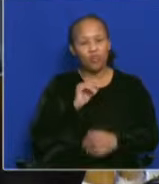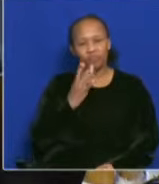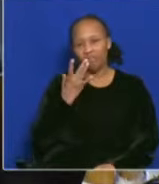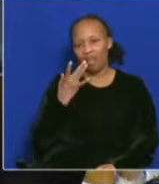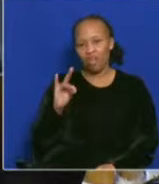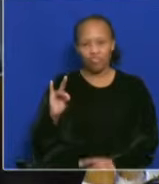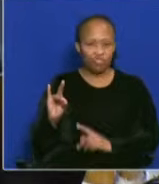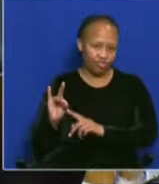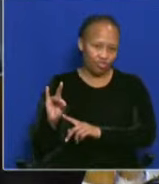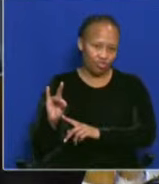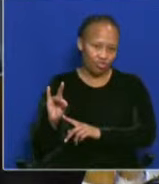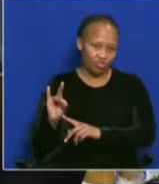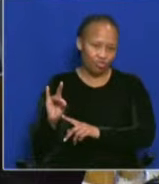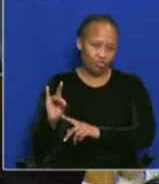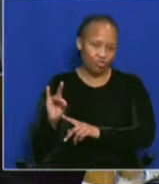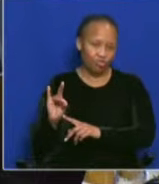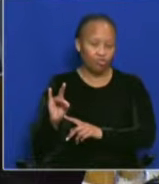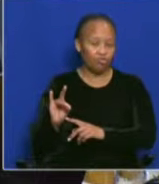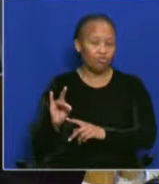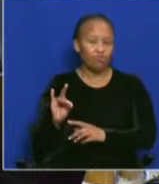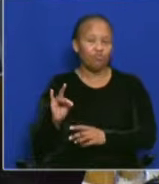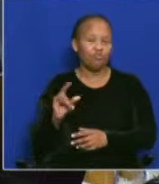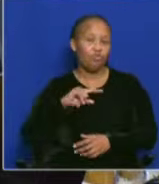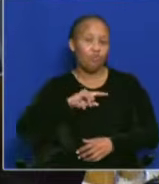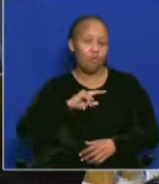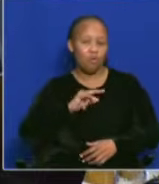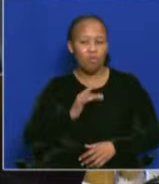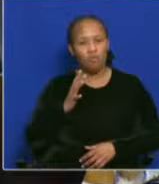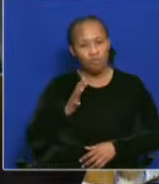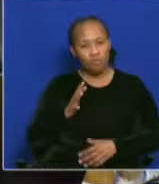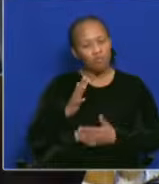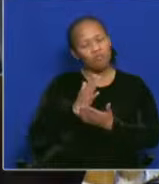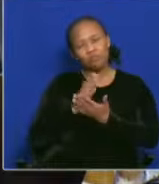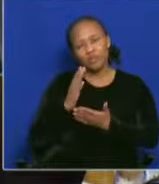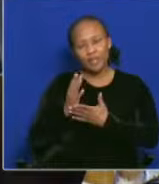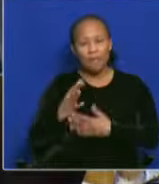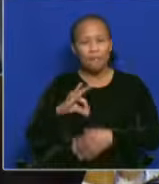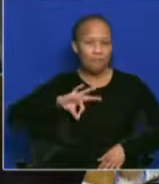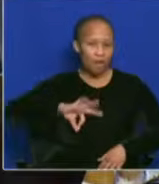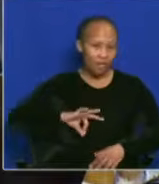for certain benefits, and again, also cash payments to avoid tax,